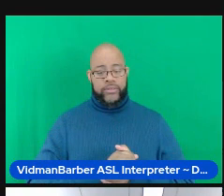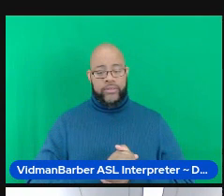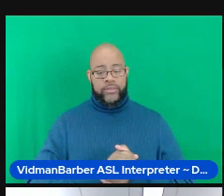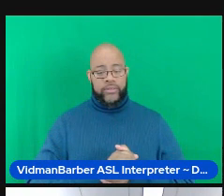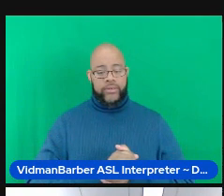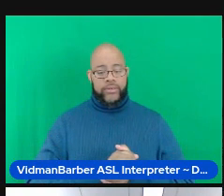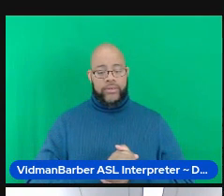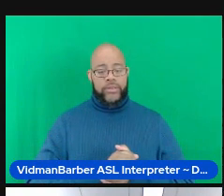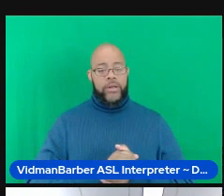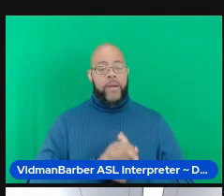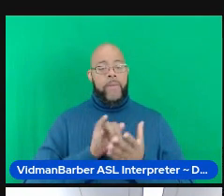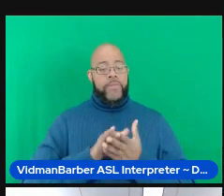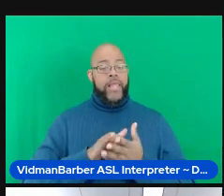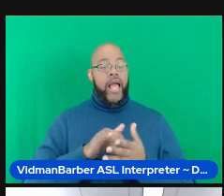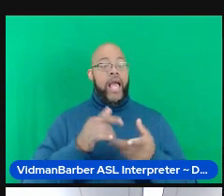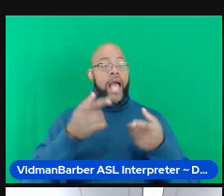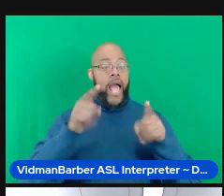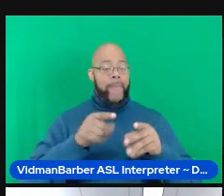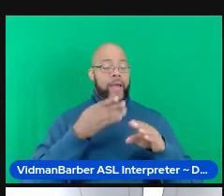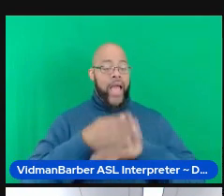follows influenza vaccination.